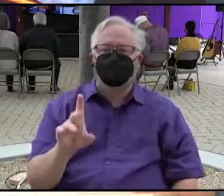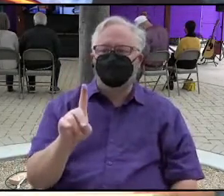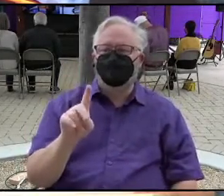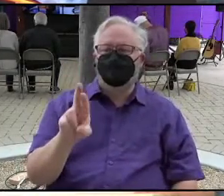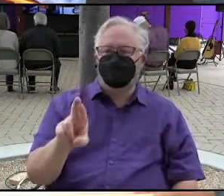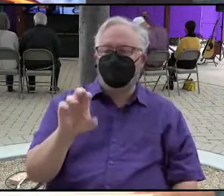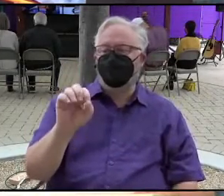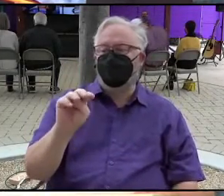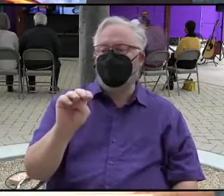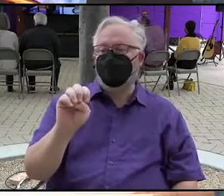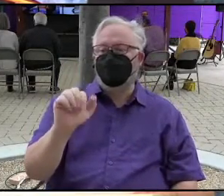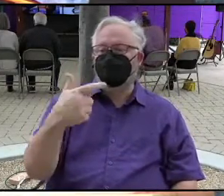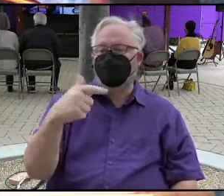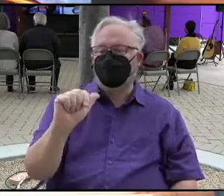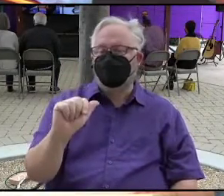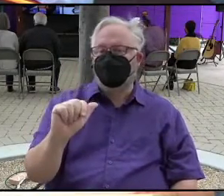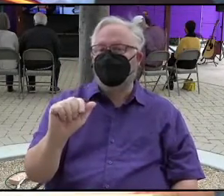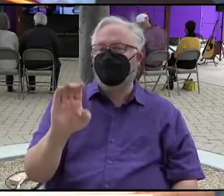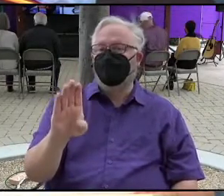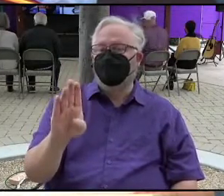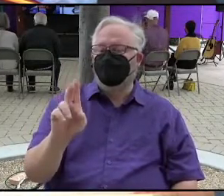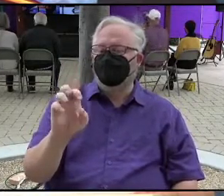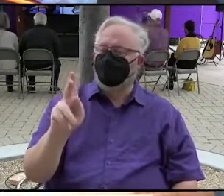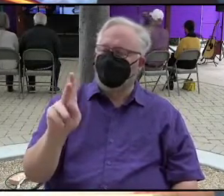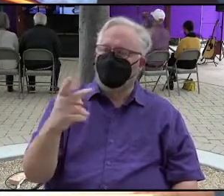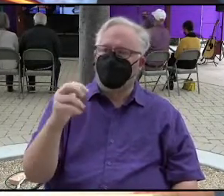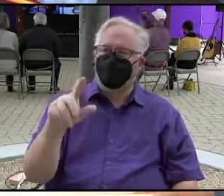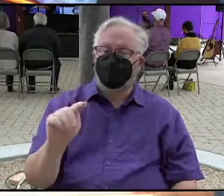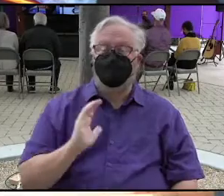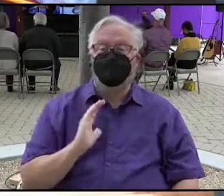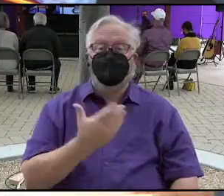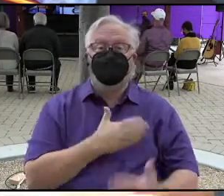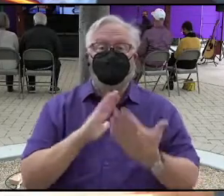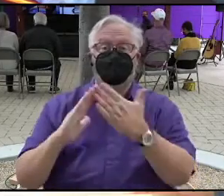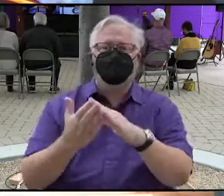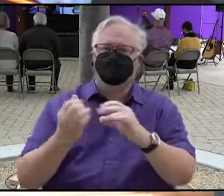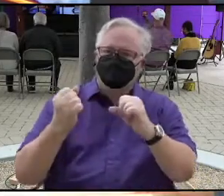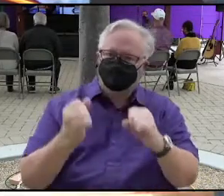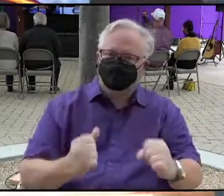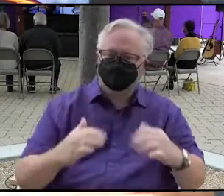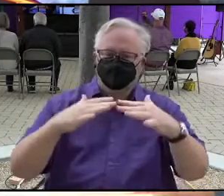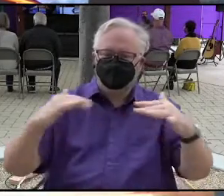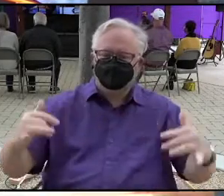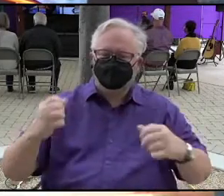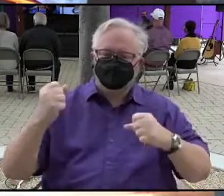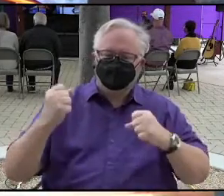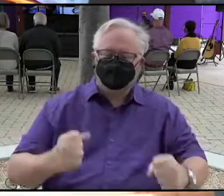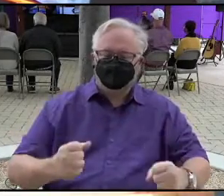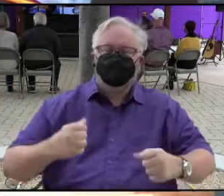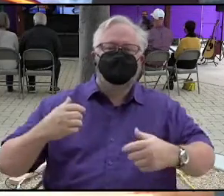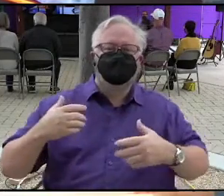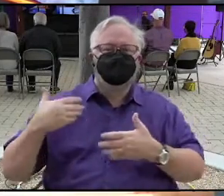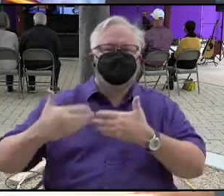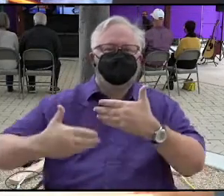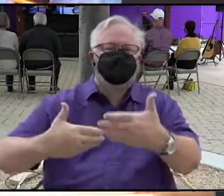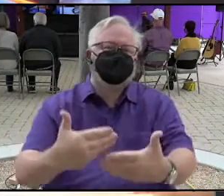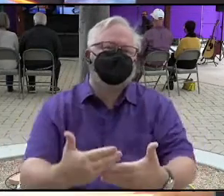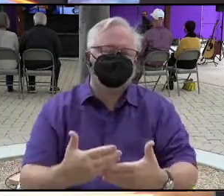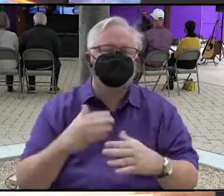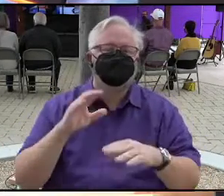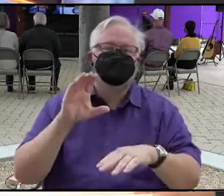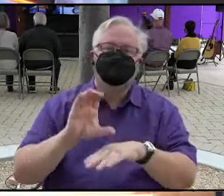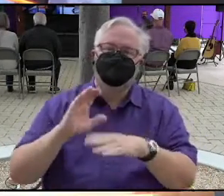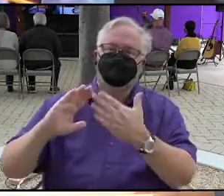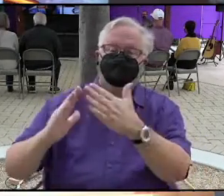Omega Burkhart. Our community is a vital, diverse, and multi-generational